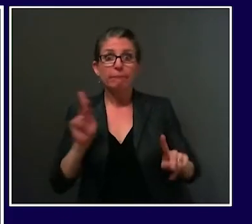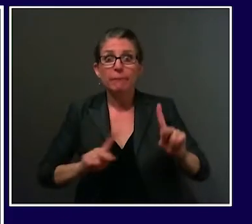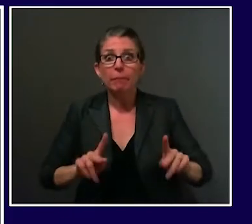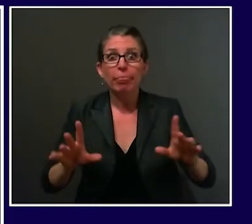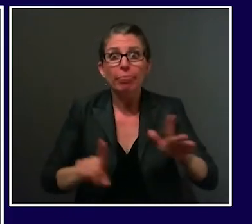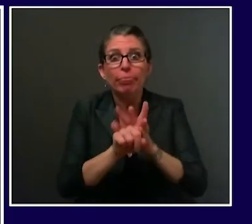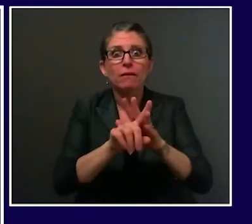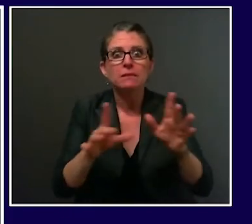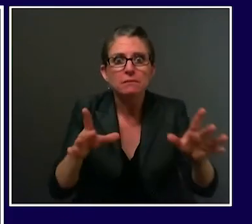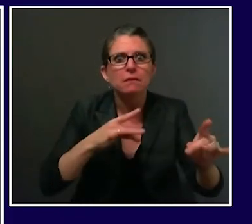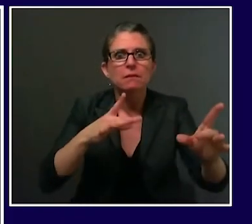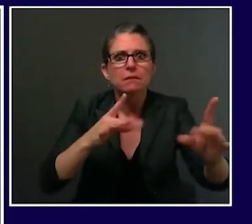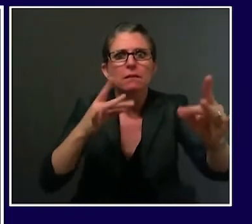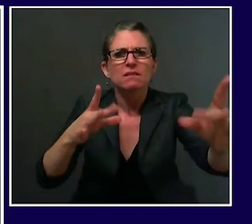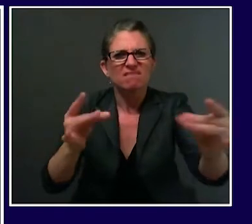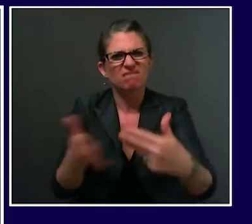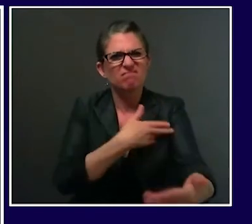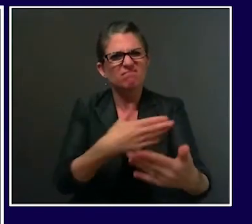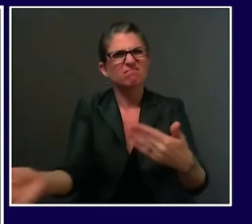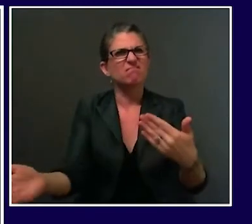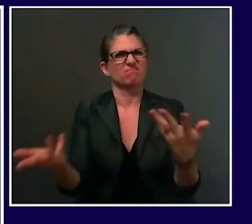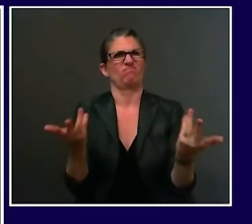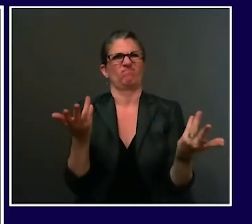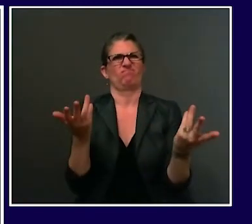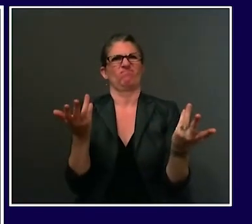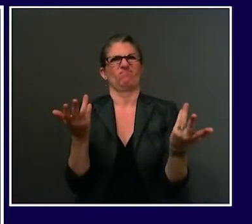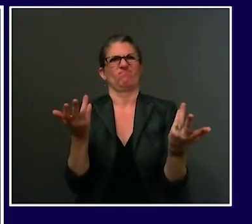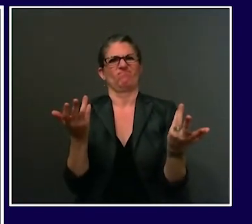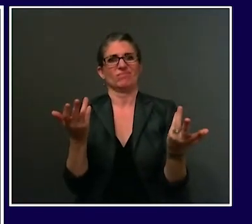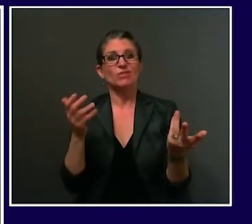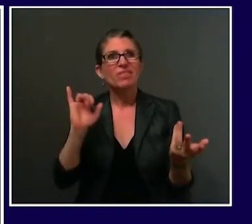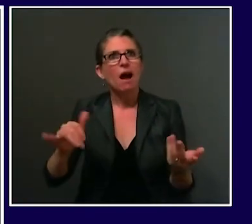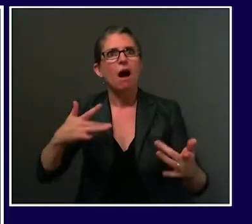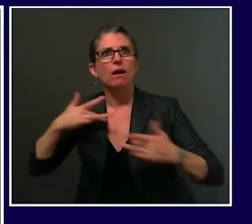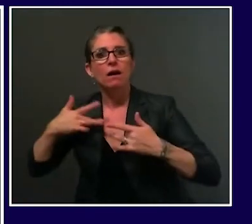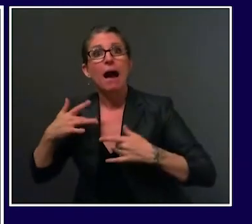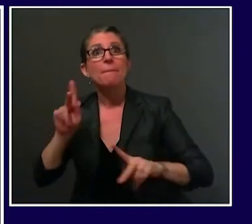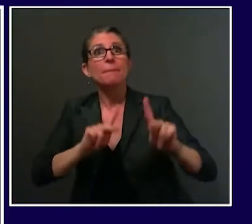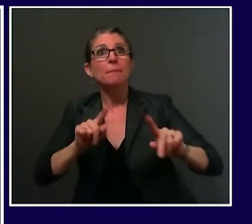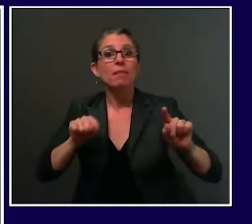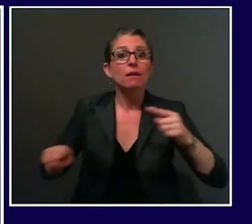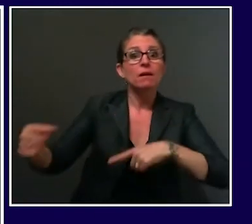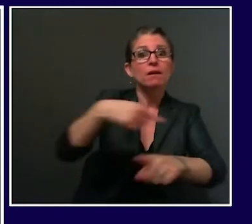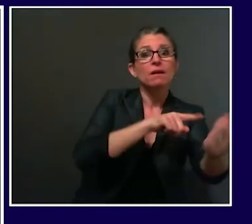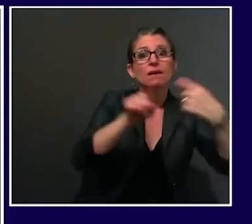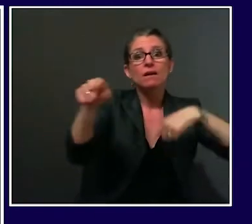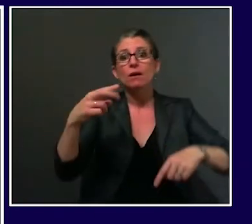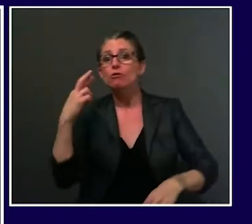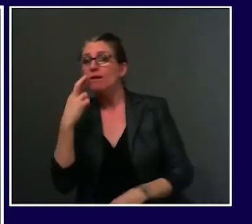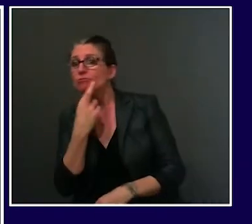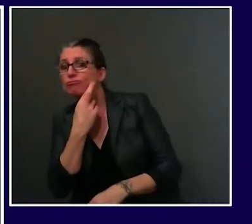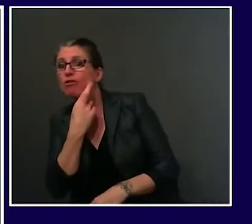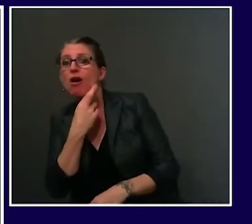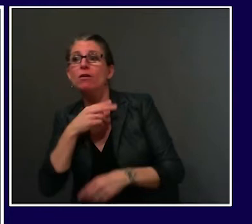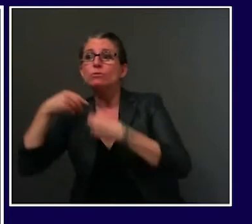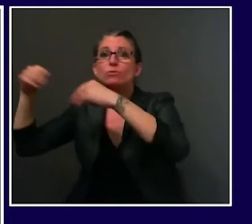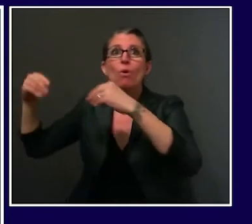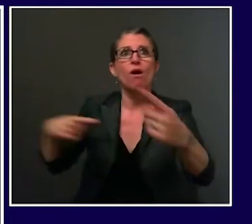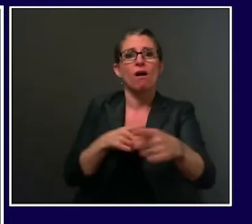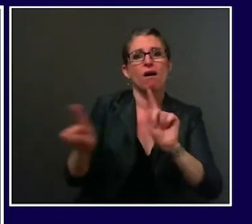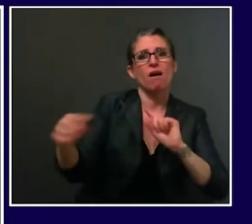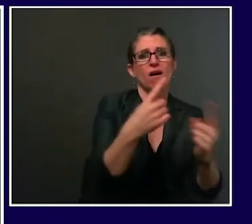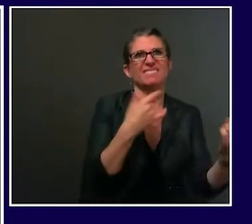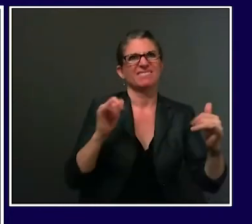county, and the amount of travel, the amount of interaction we all have across the state, making public